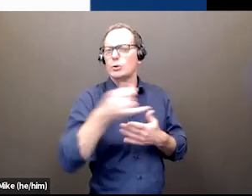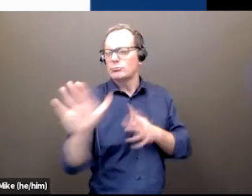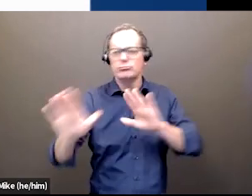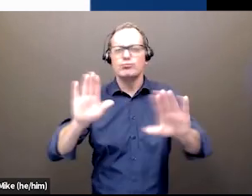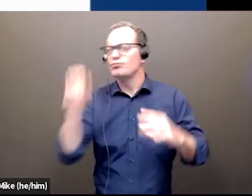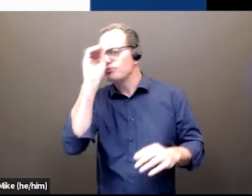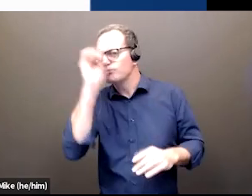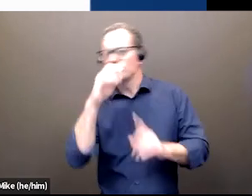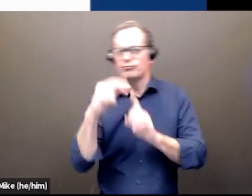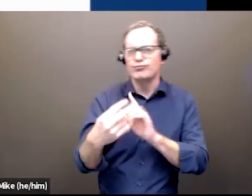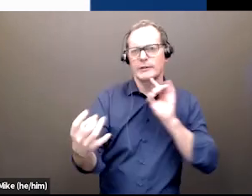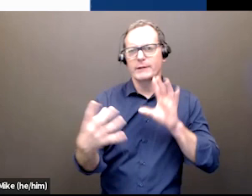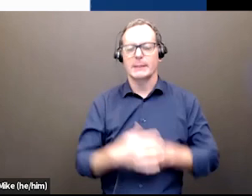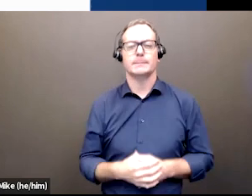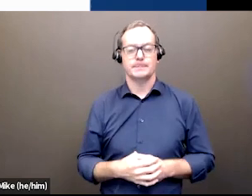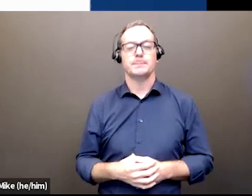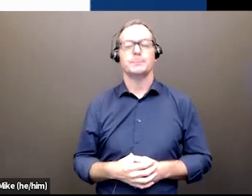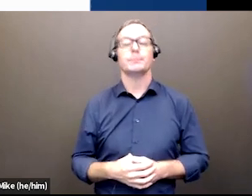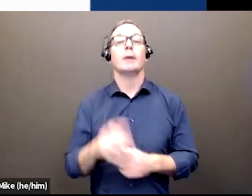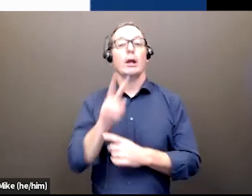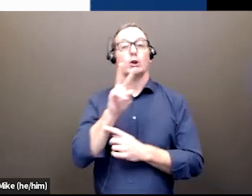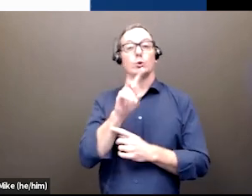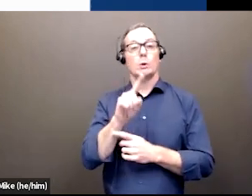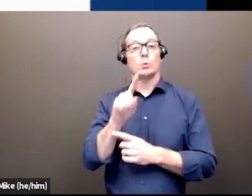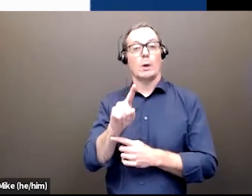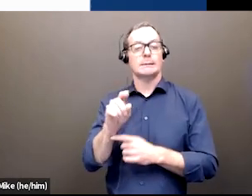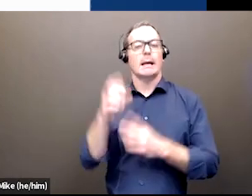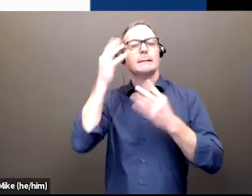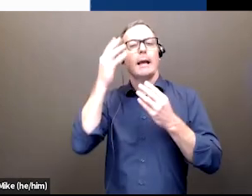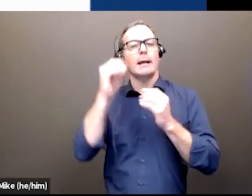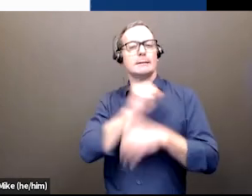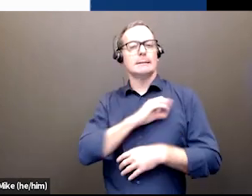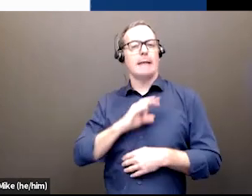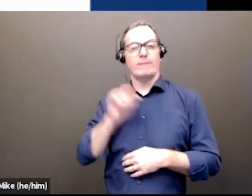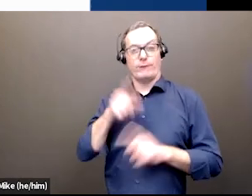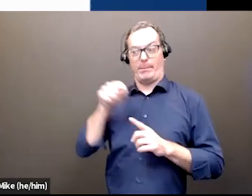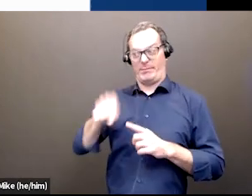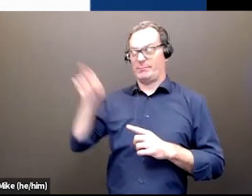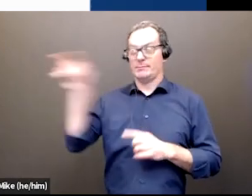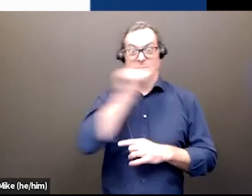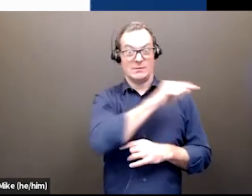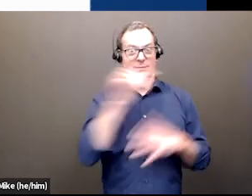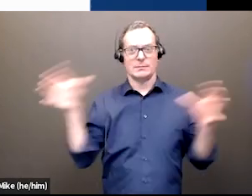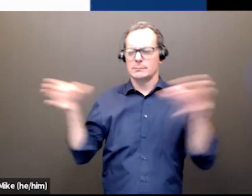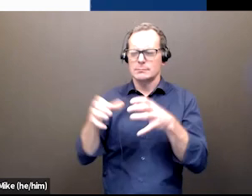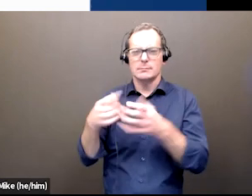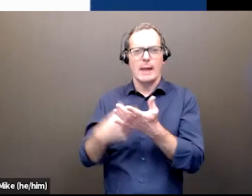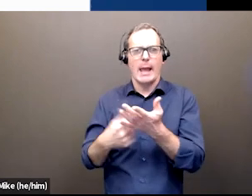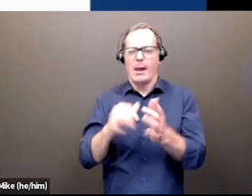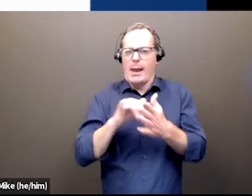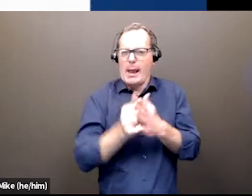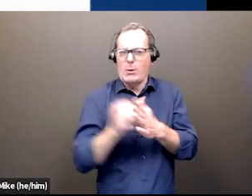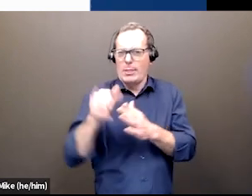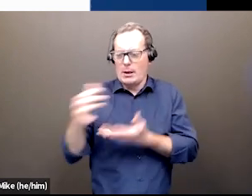CUPW worked with 211 data staff on the data structure that would meet the CUPW members' vision of how supports